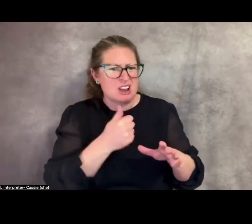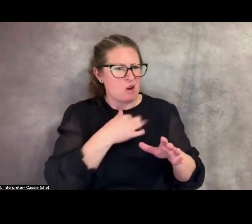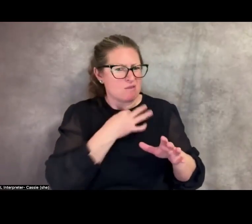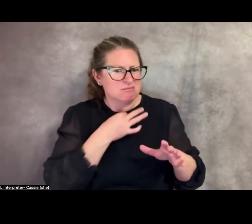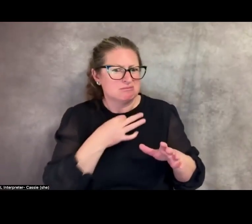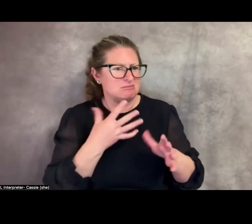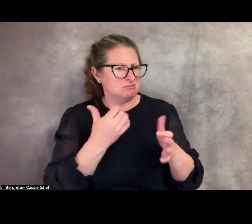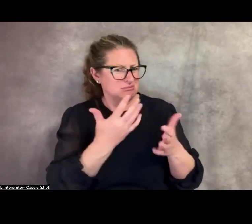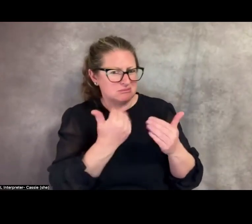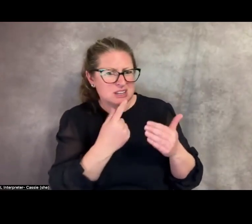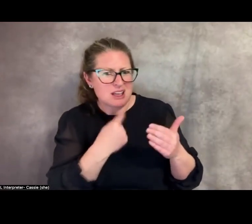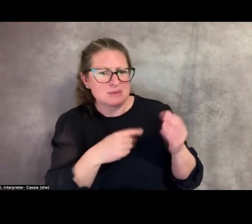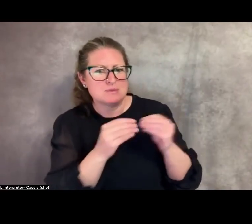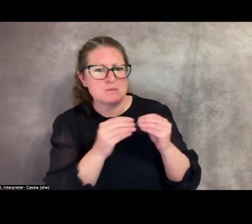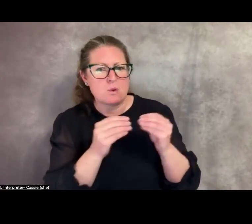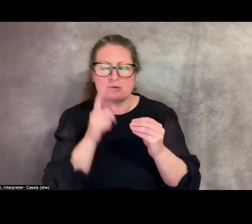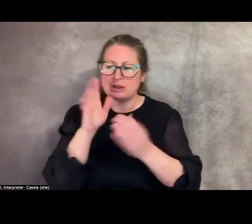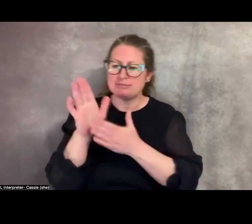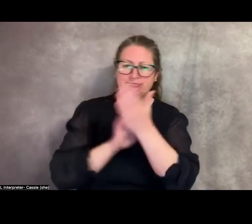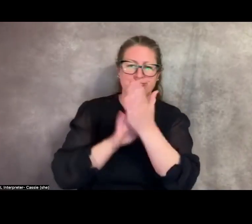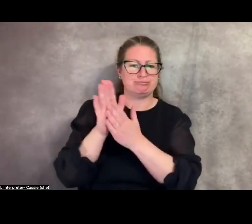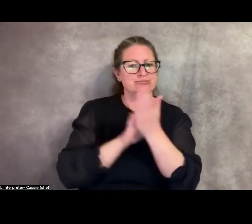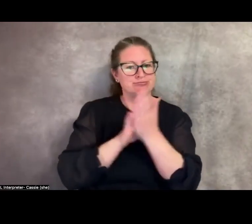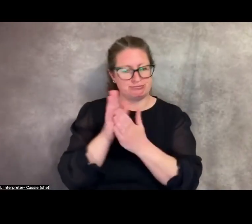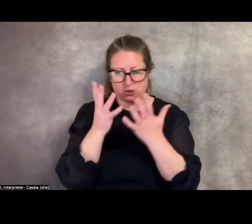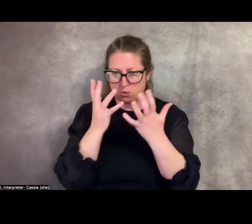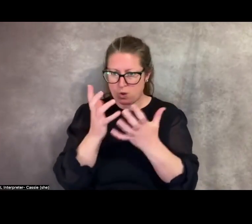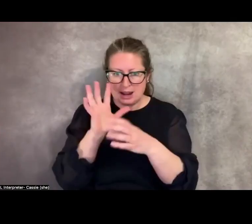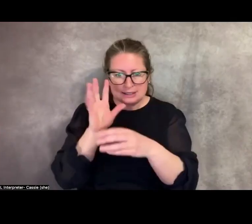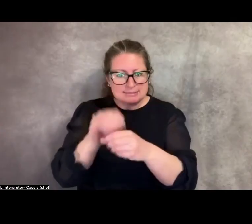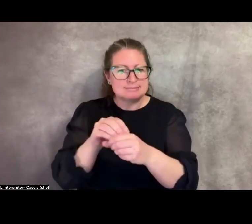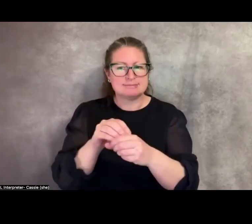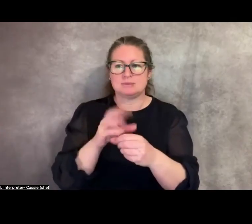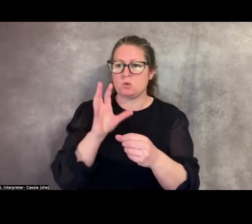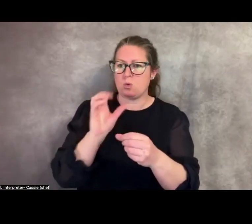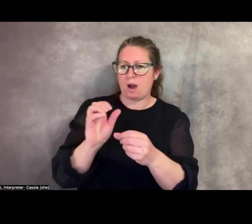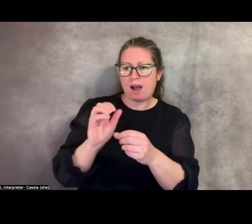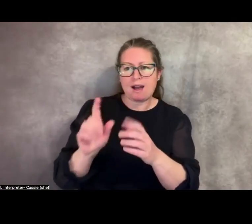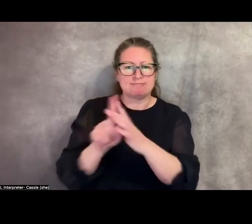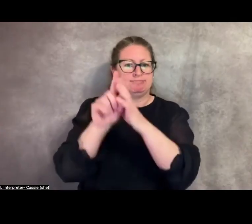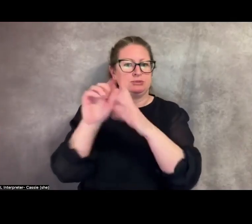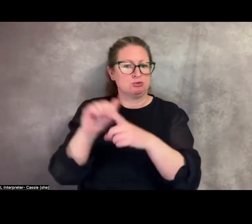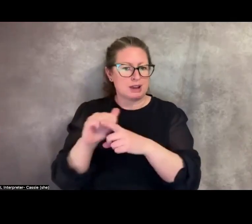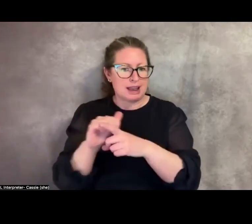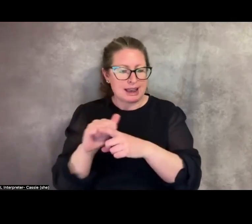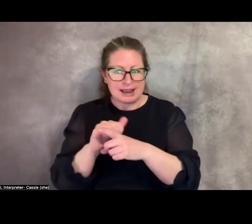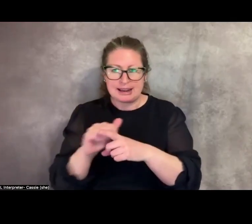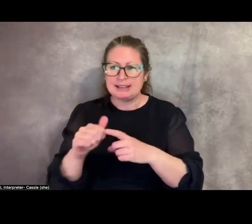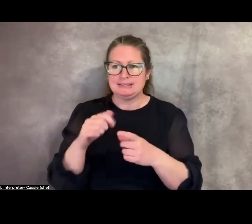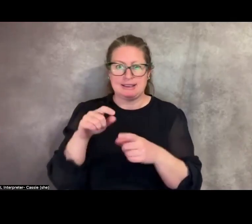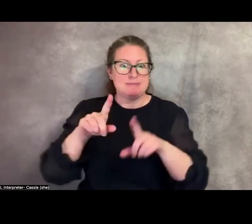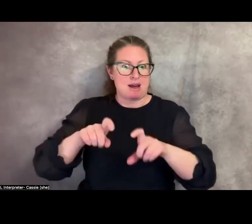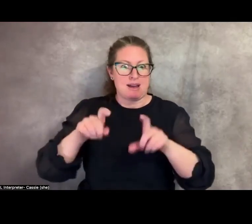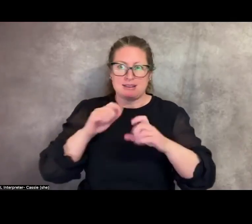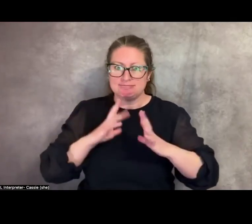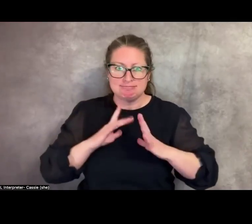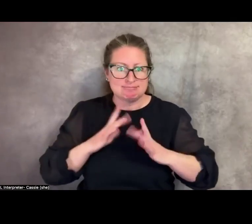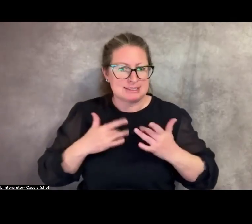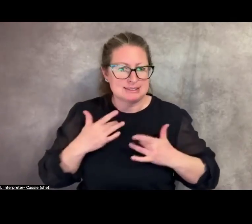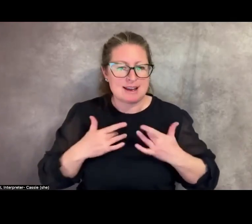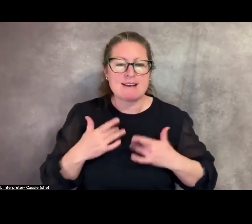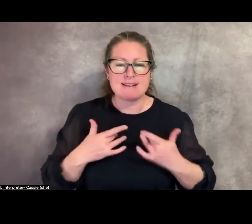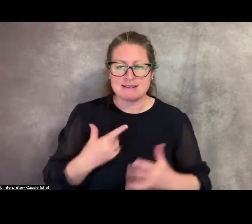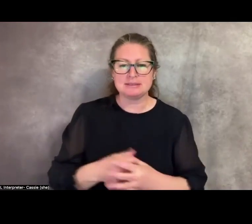know. So they were eager to attend, eager to participate in the pilot. We not only were